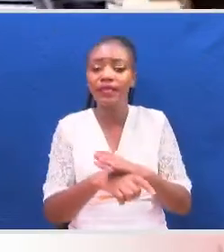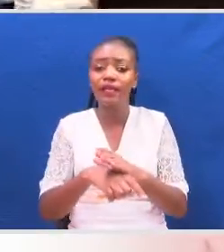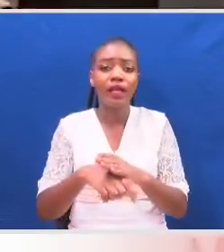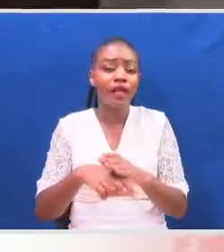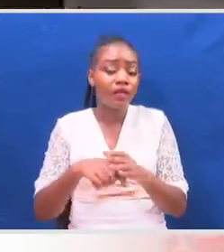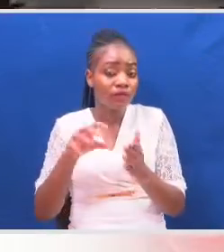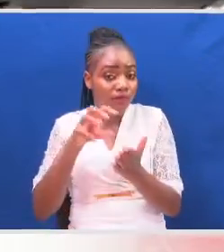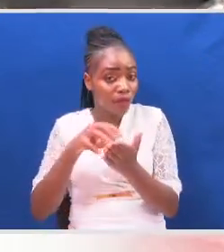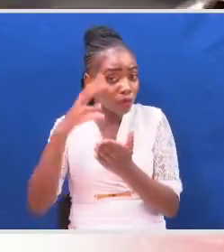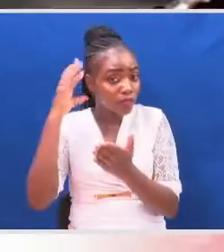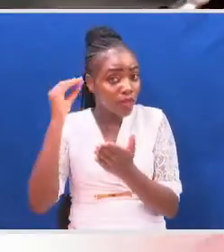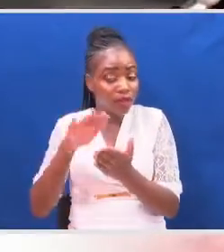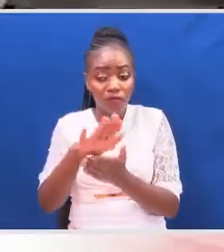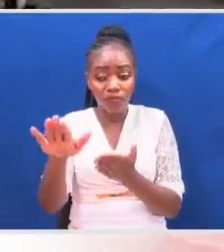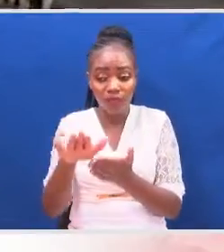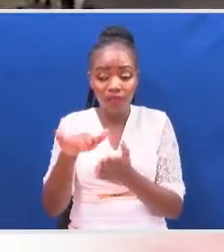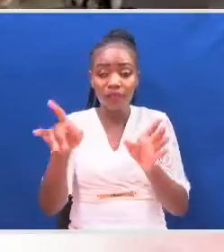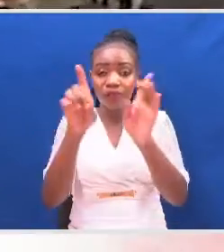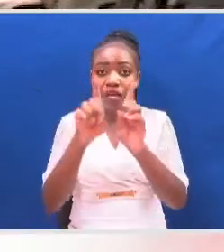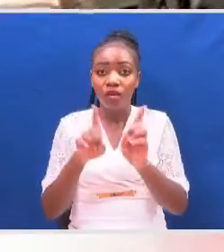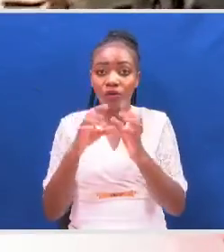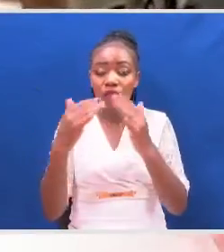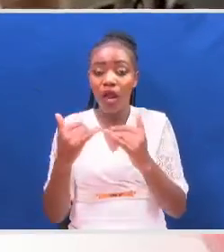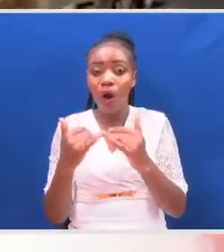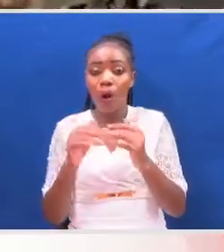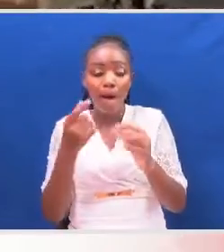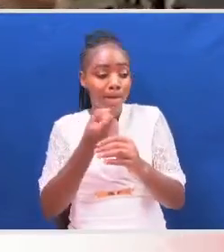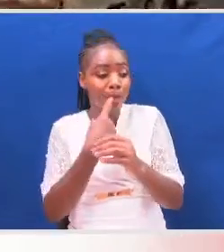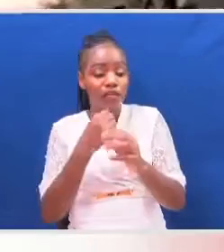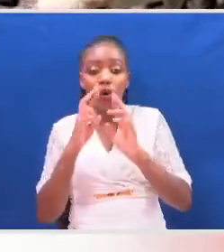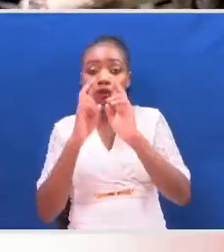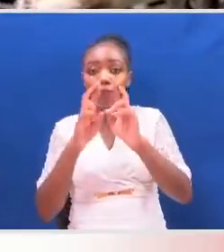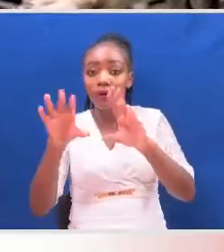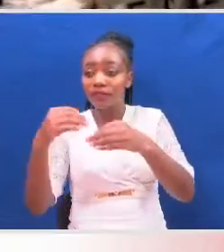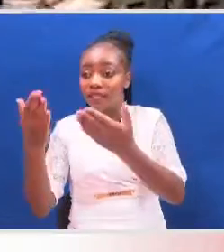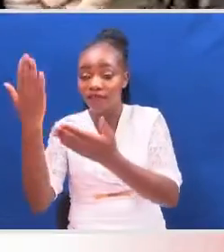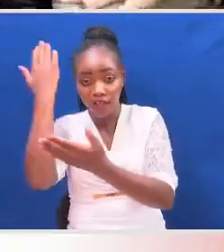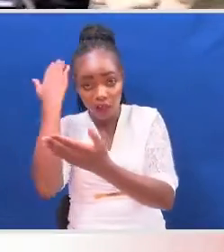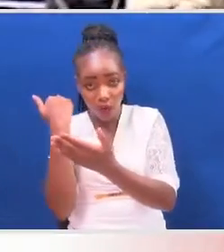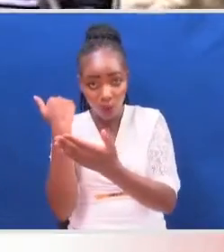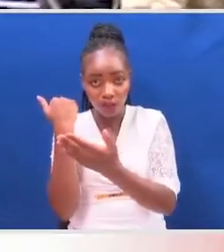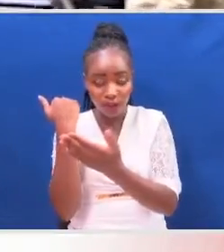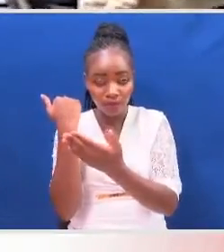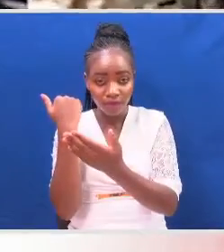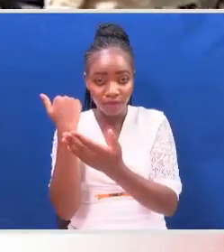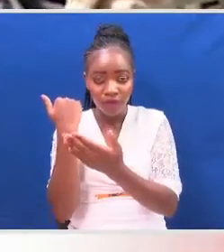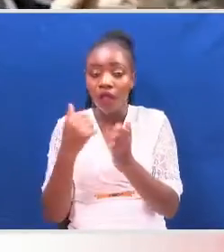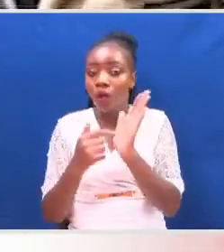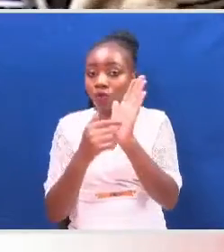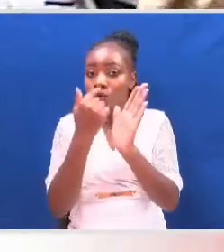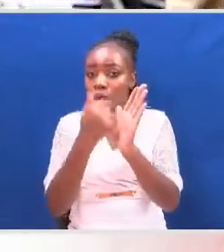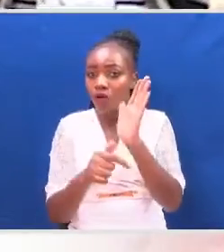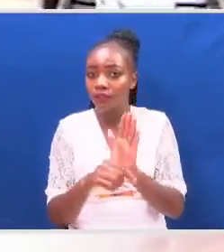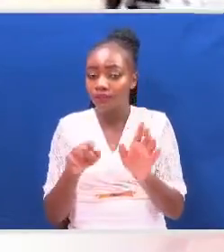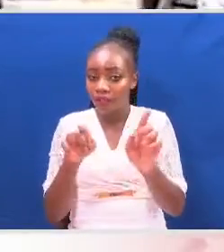court dismissed medical reports obtained from private doctors and presented to court by Sonko's defense lawyers, saying the